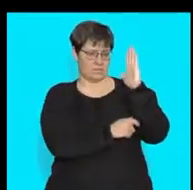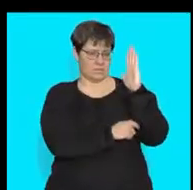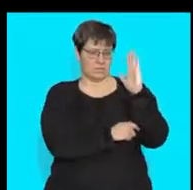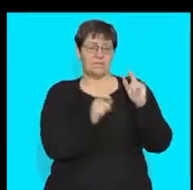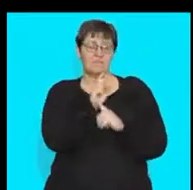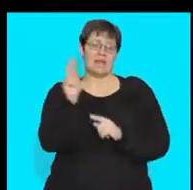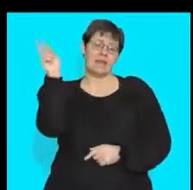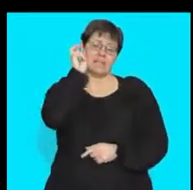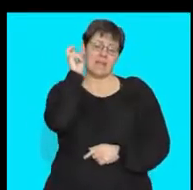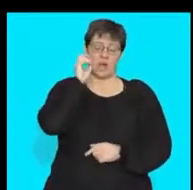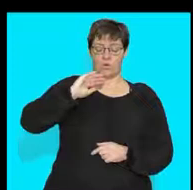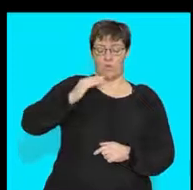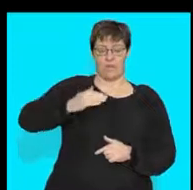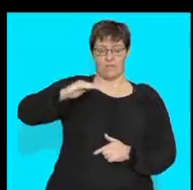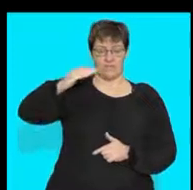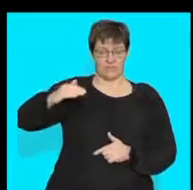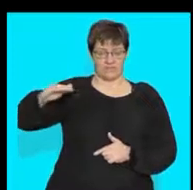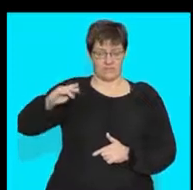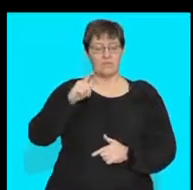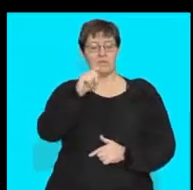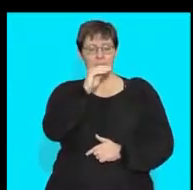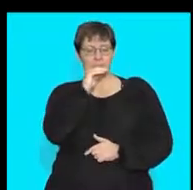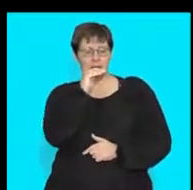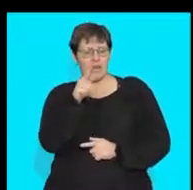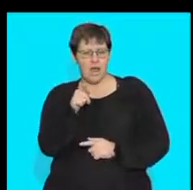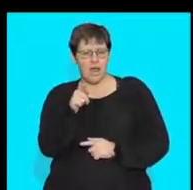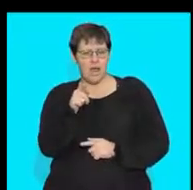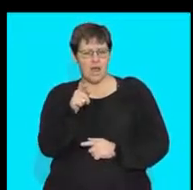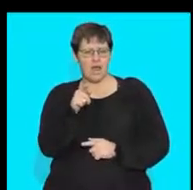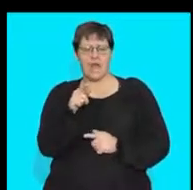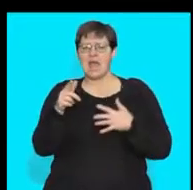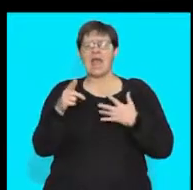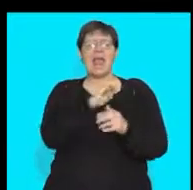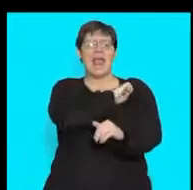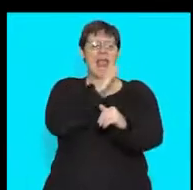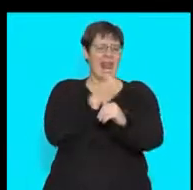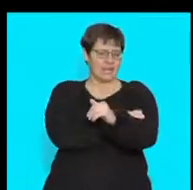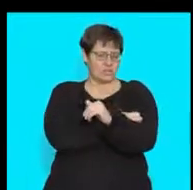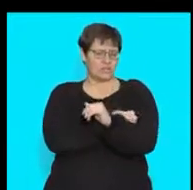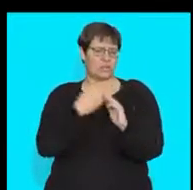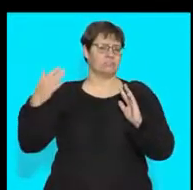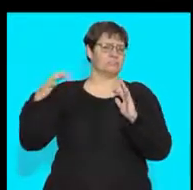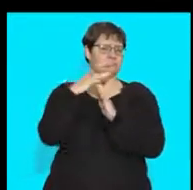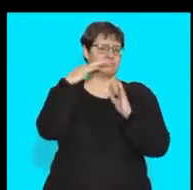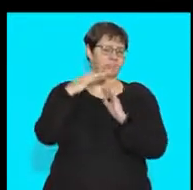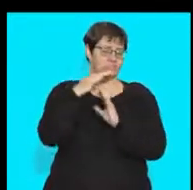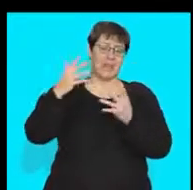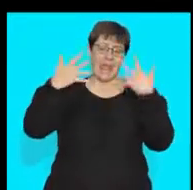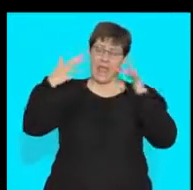sound waves. Sound waves are disturbances caused by energy traveling through